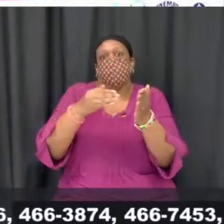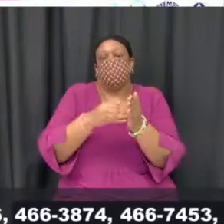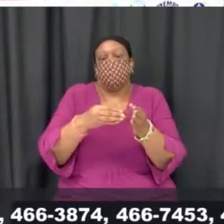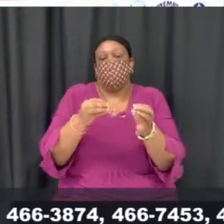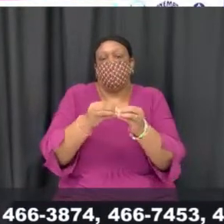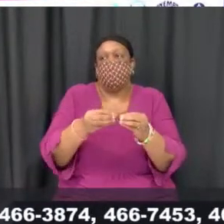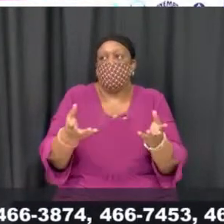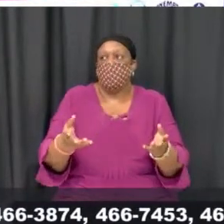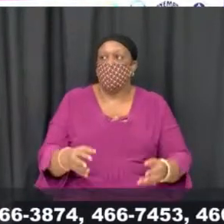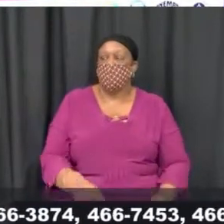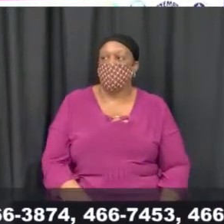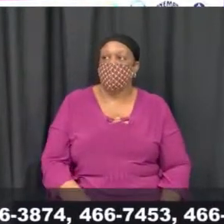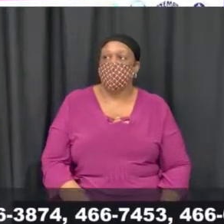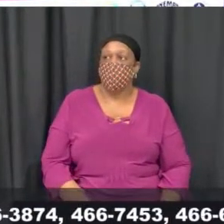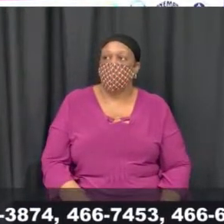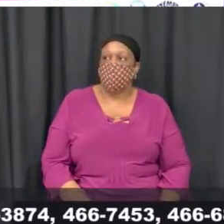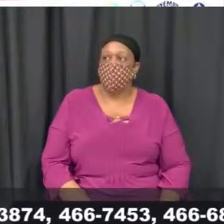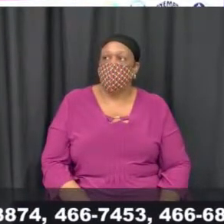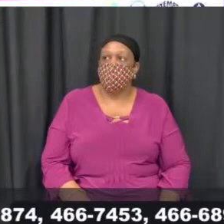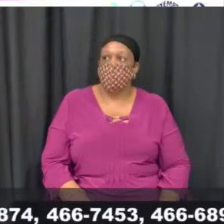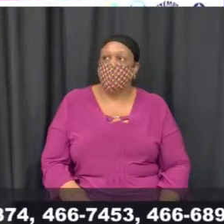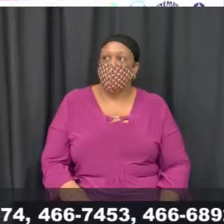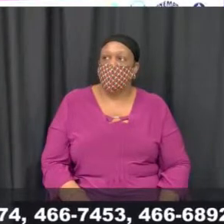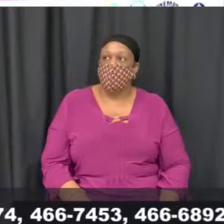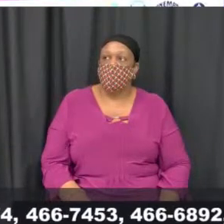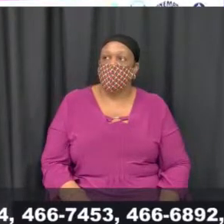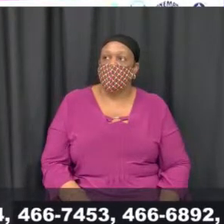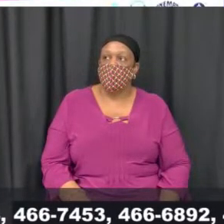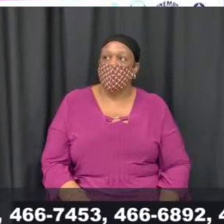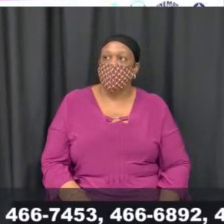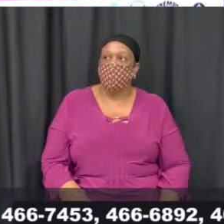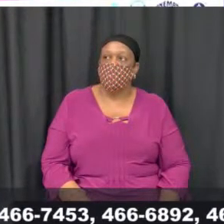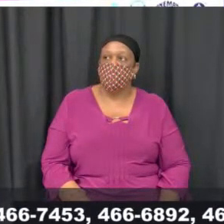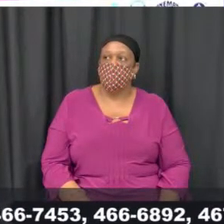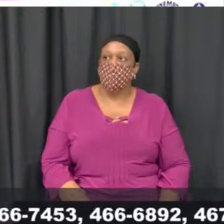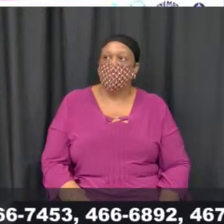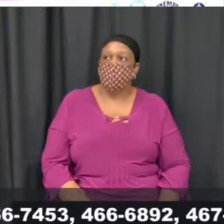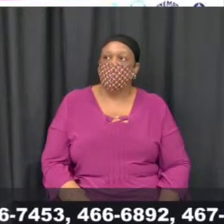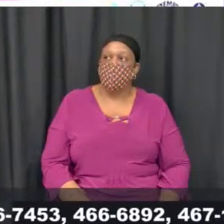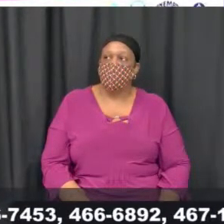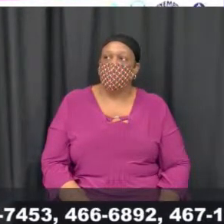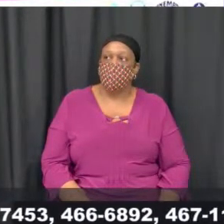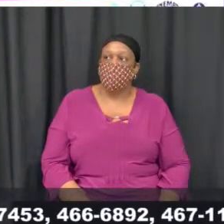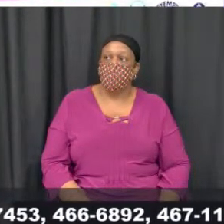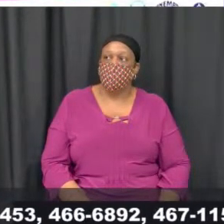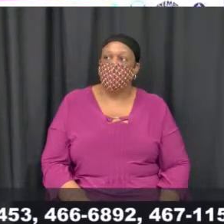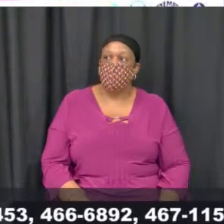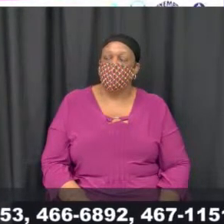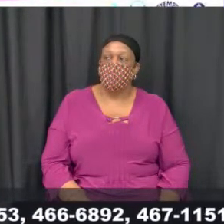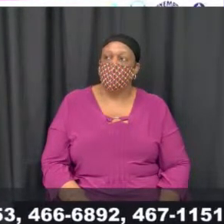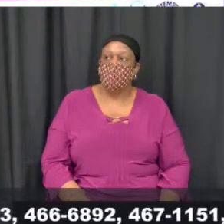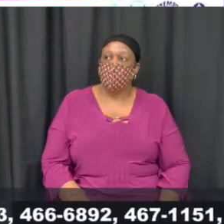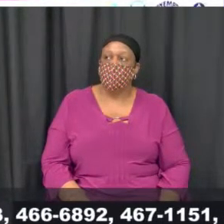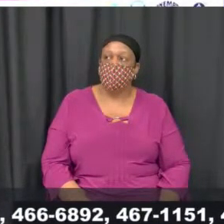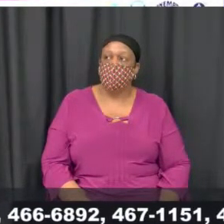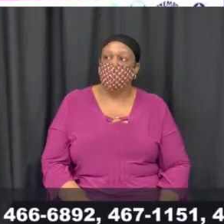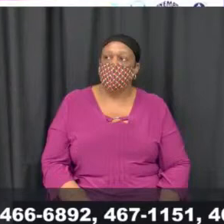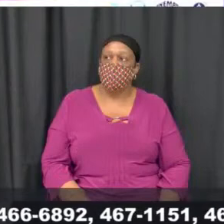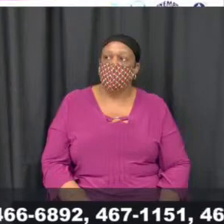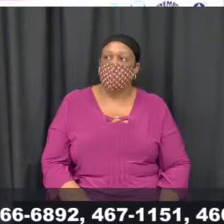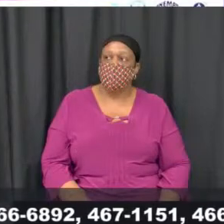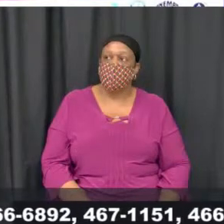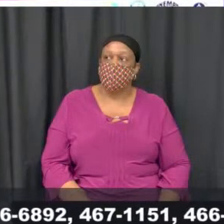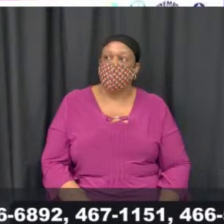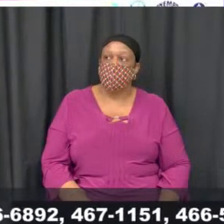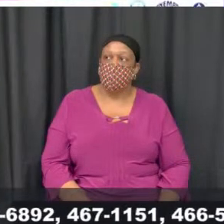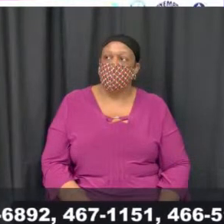The way I understood the question, somebody would have had their first dose and then got infected, and you're wondering when they